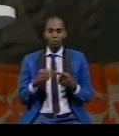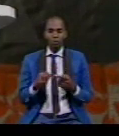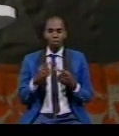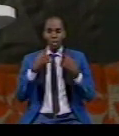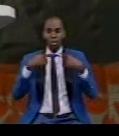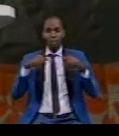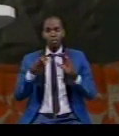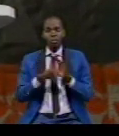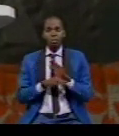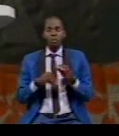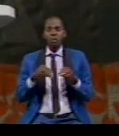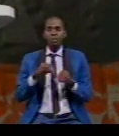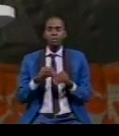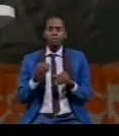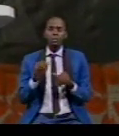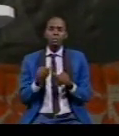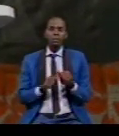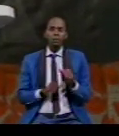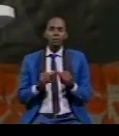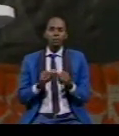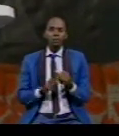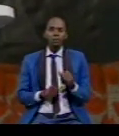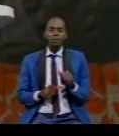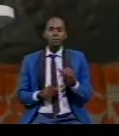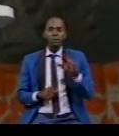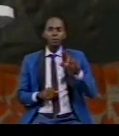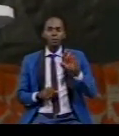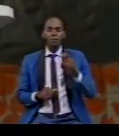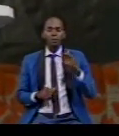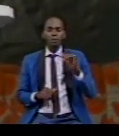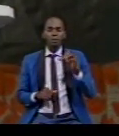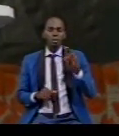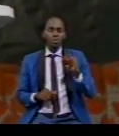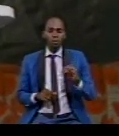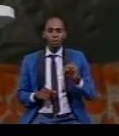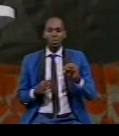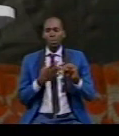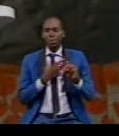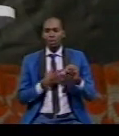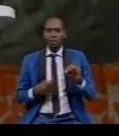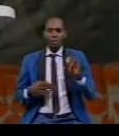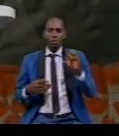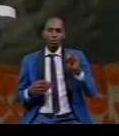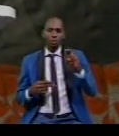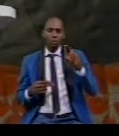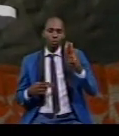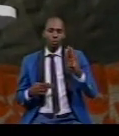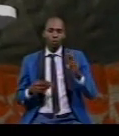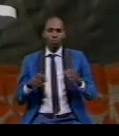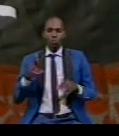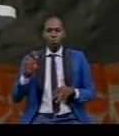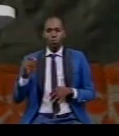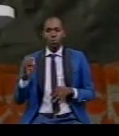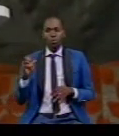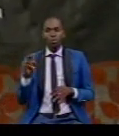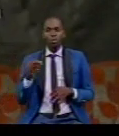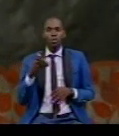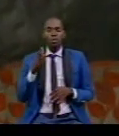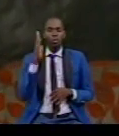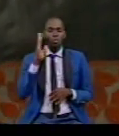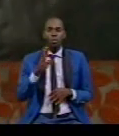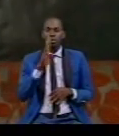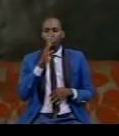that, you forsake stealing. You don't steal from me anymore, and you don't steal